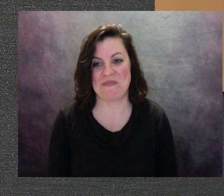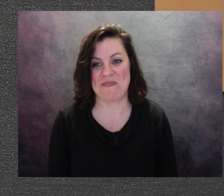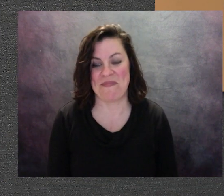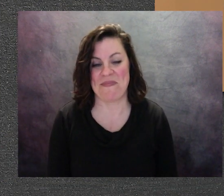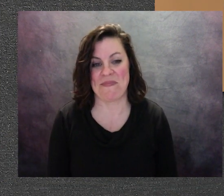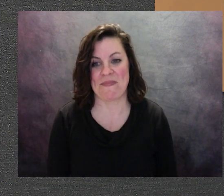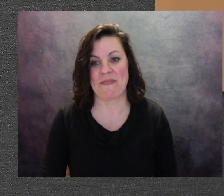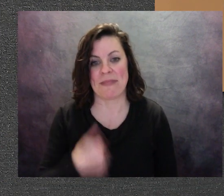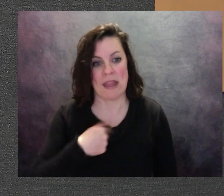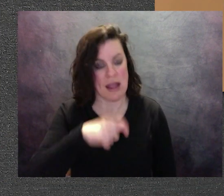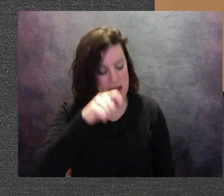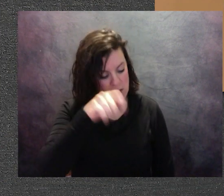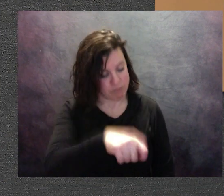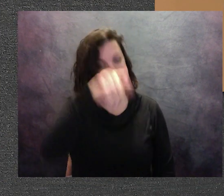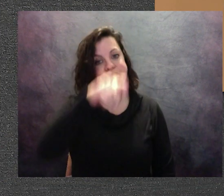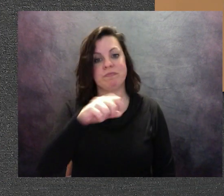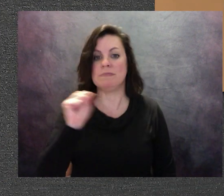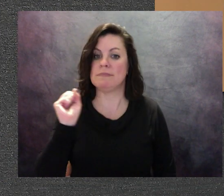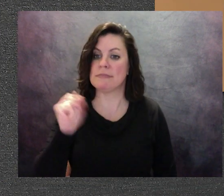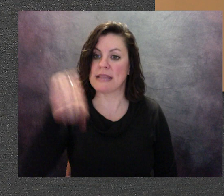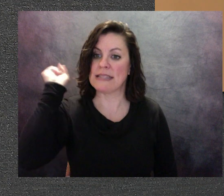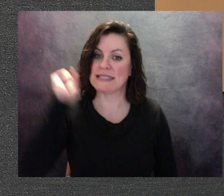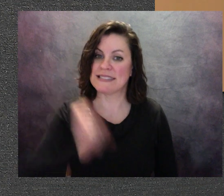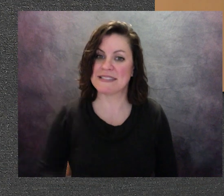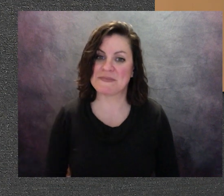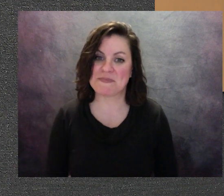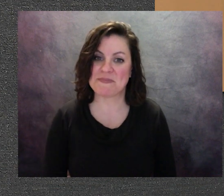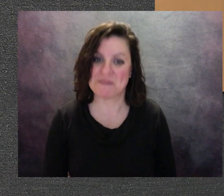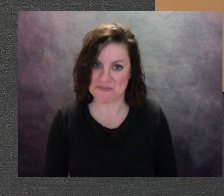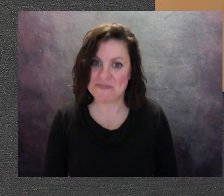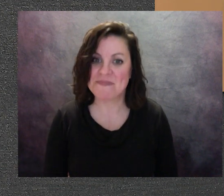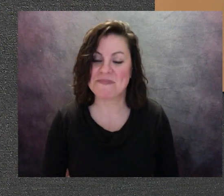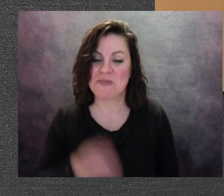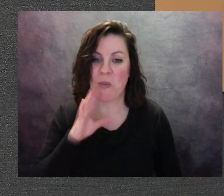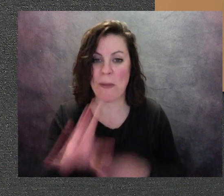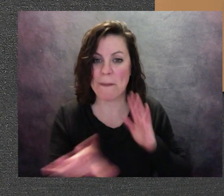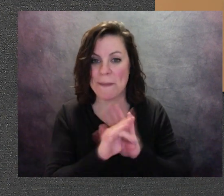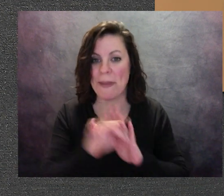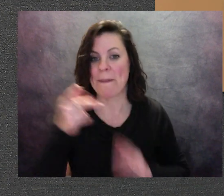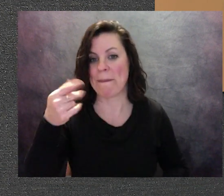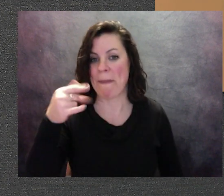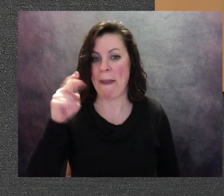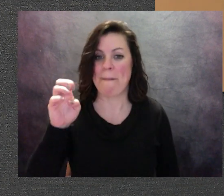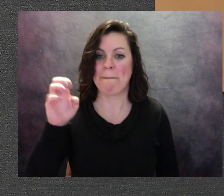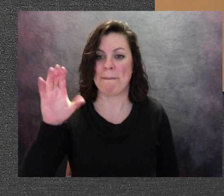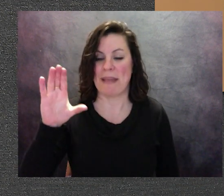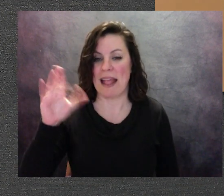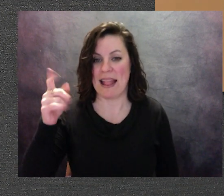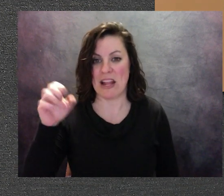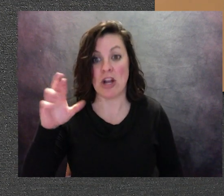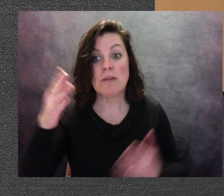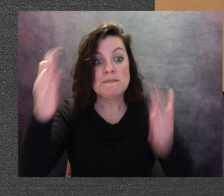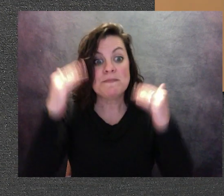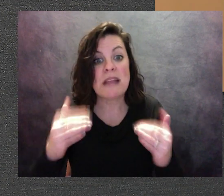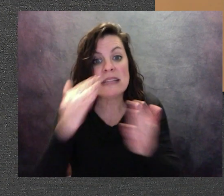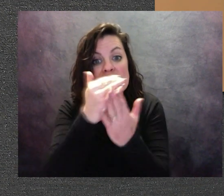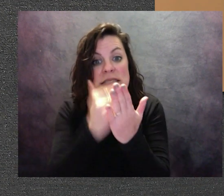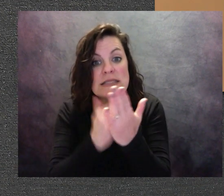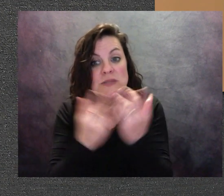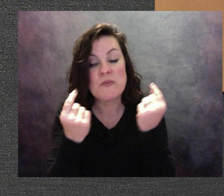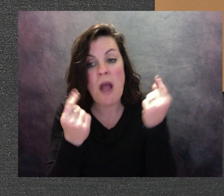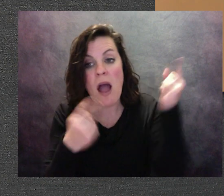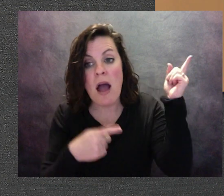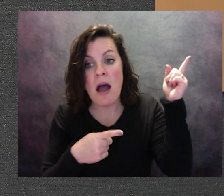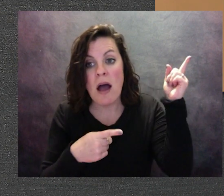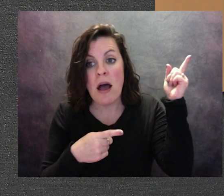yes. I'm going to put a yellow yes on our worksheet, okay? Here we go. The next item